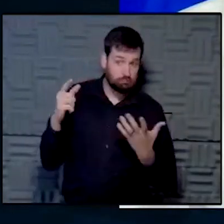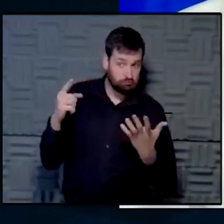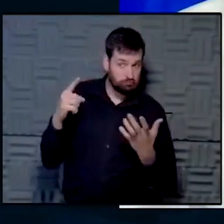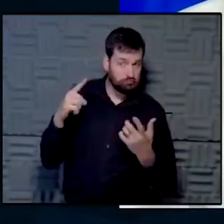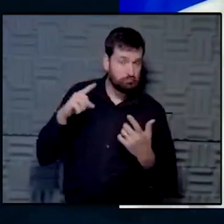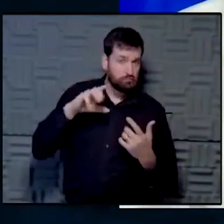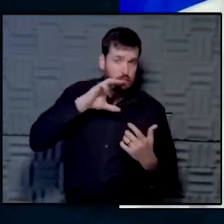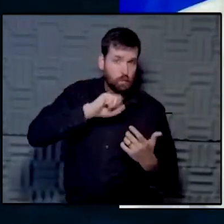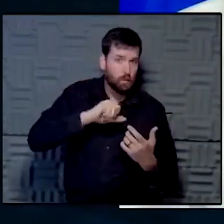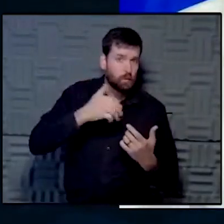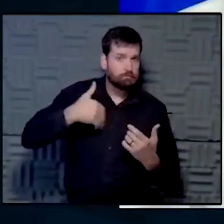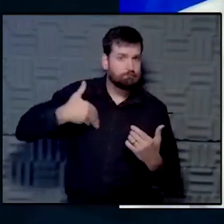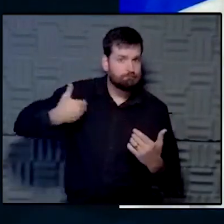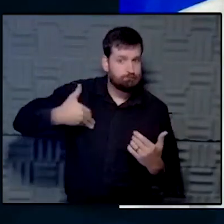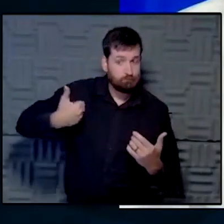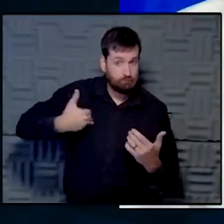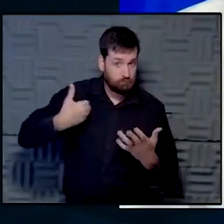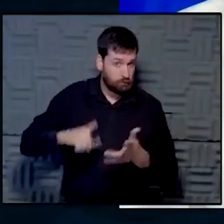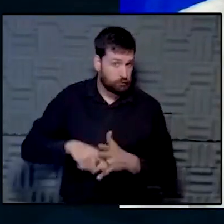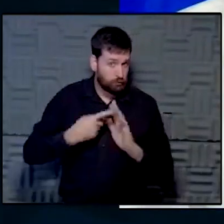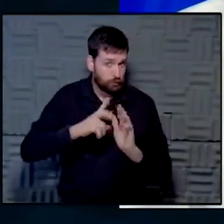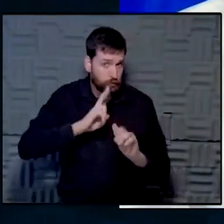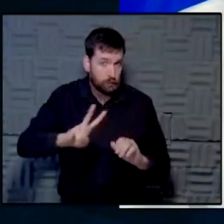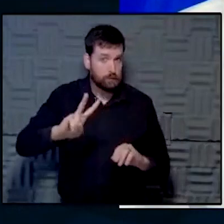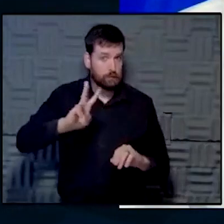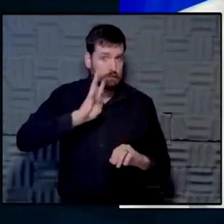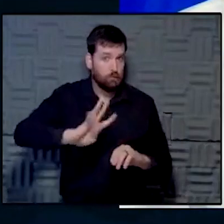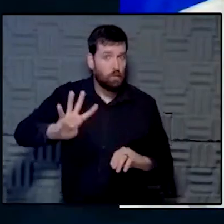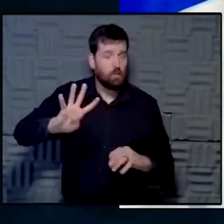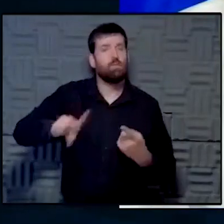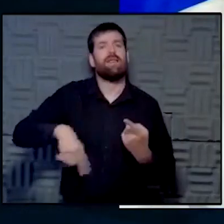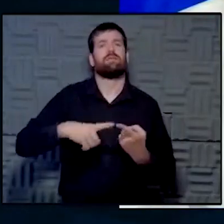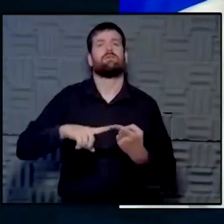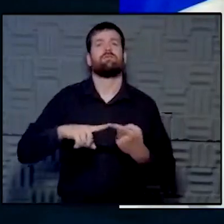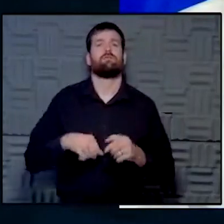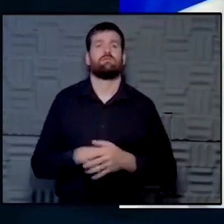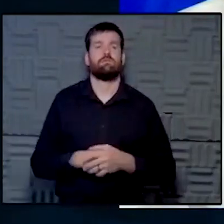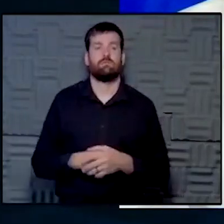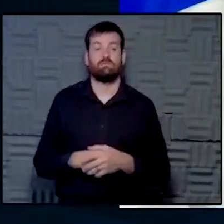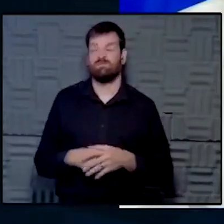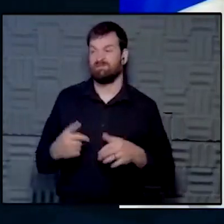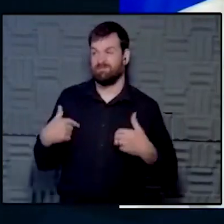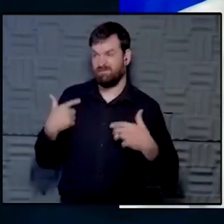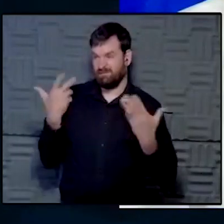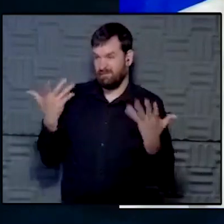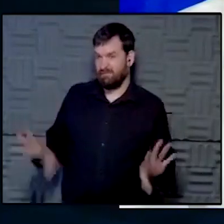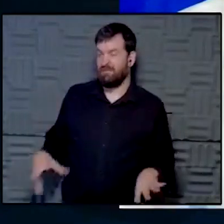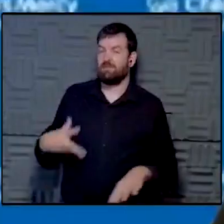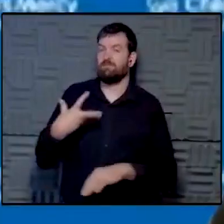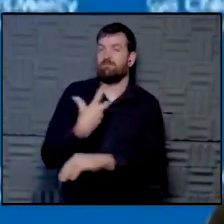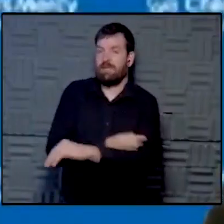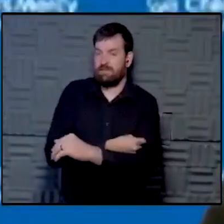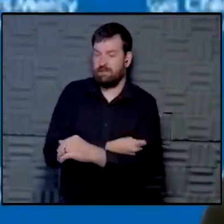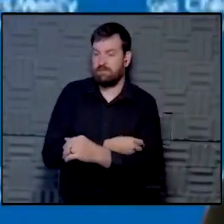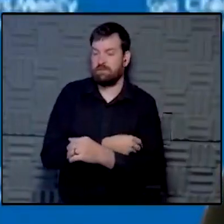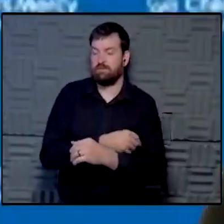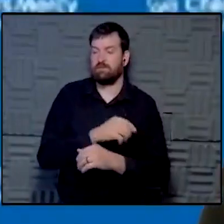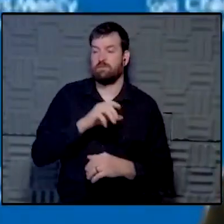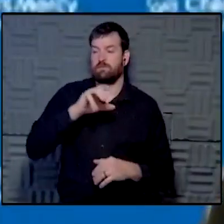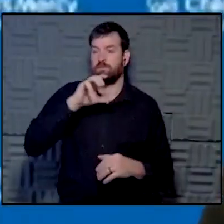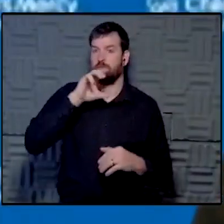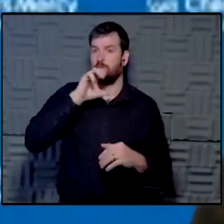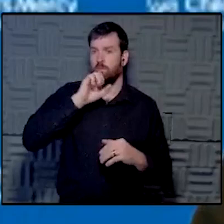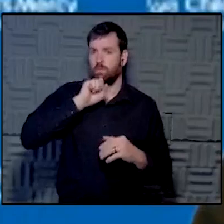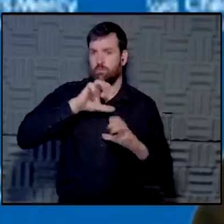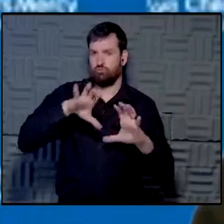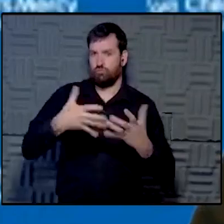go? When are we going to be starting to do 2-year-olds or 4-year-olds? What do you think? We've been vaccinating the age group that we're taking